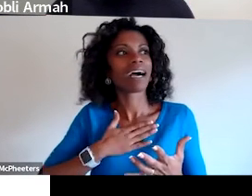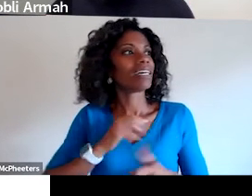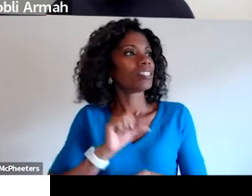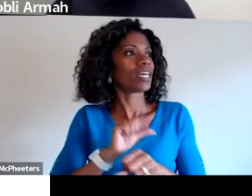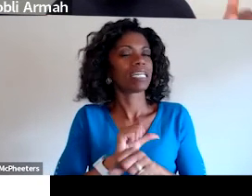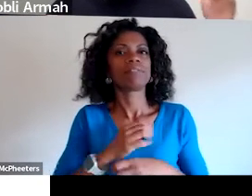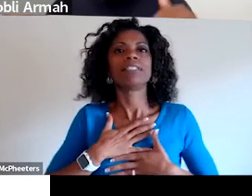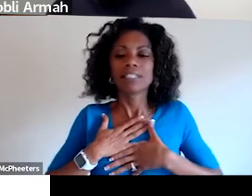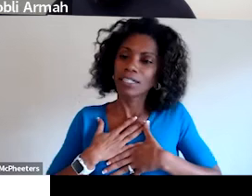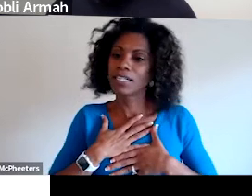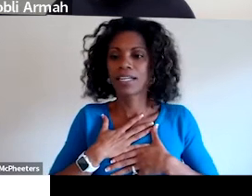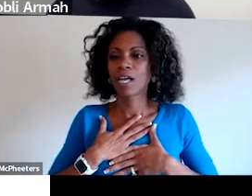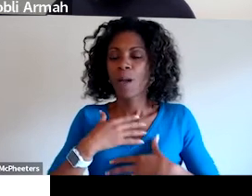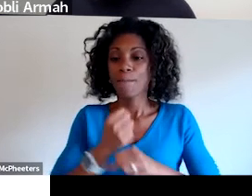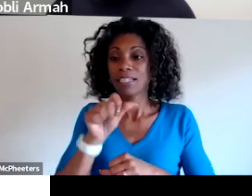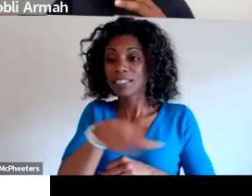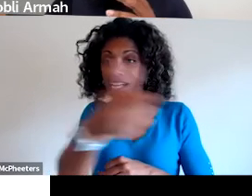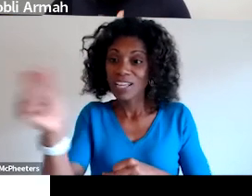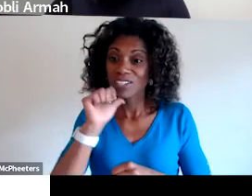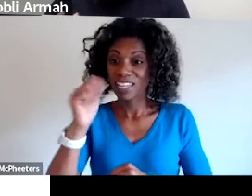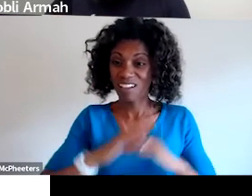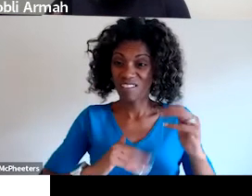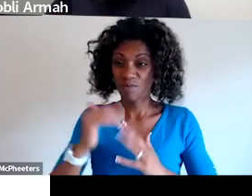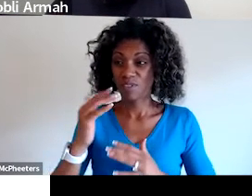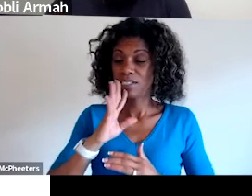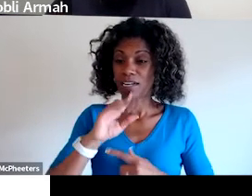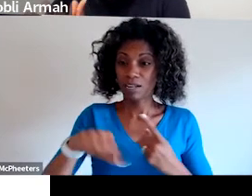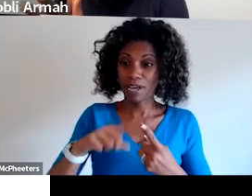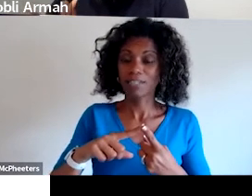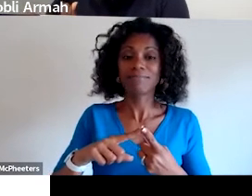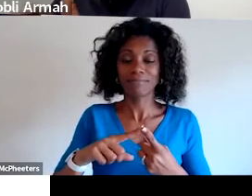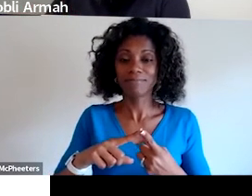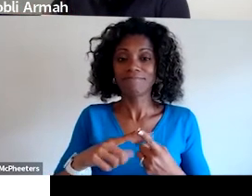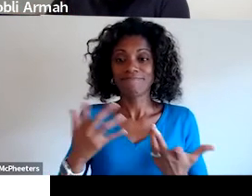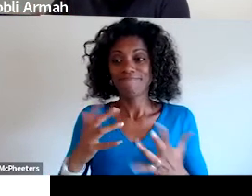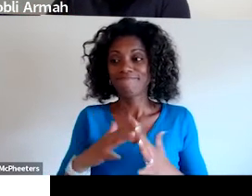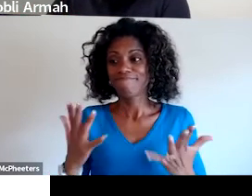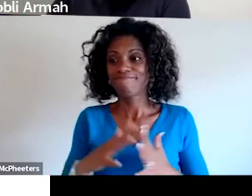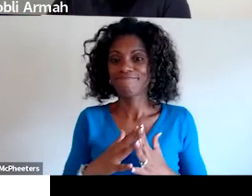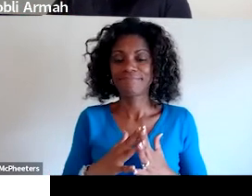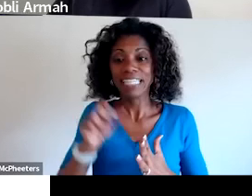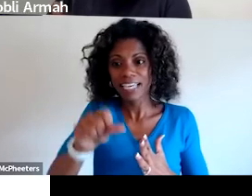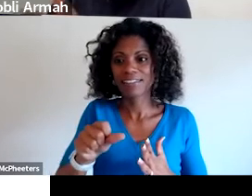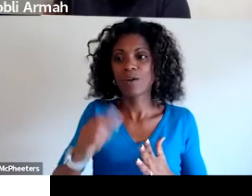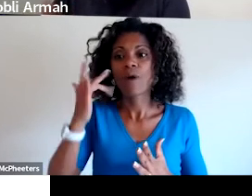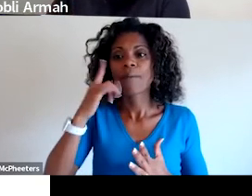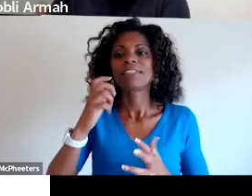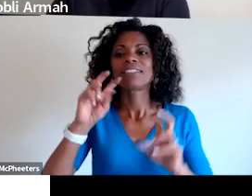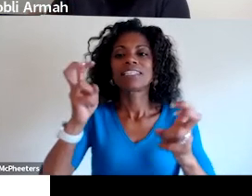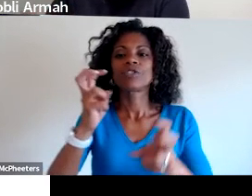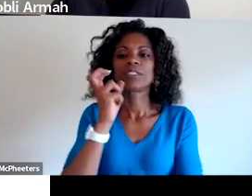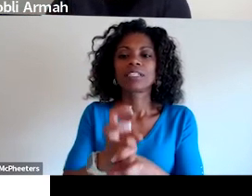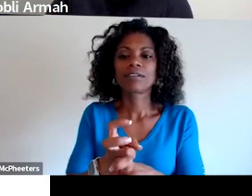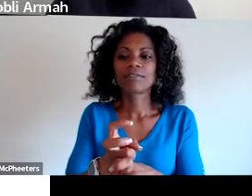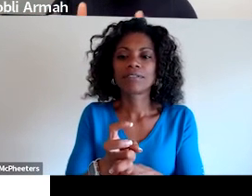these topics. The other part of that is you have to direct the focus of attention on the tough issues. So you can't engage